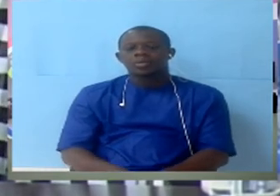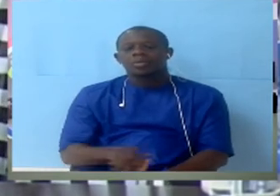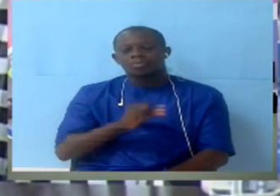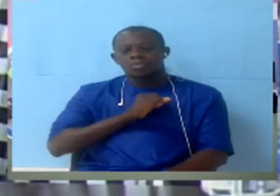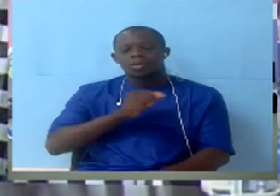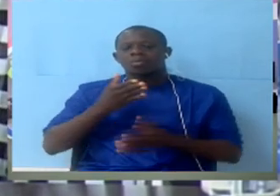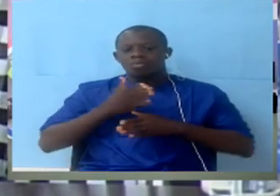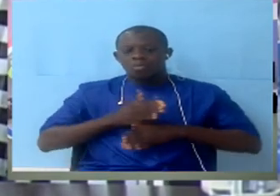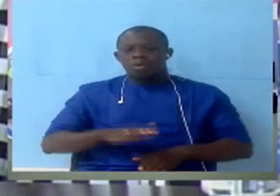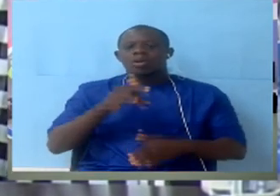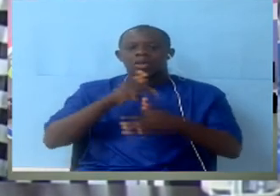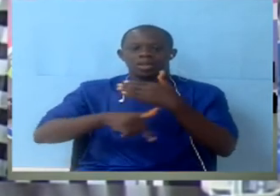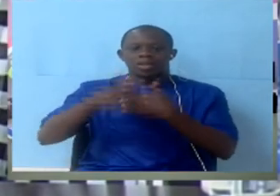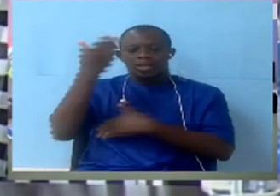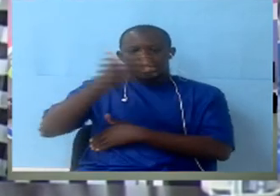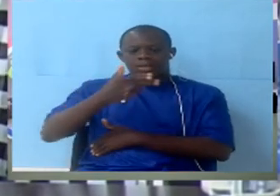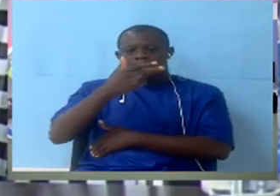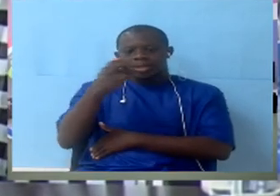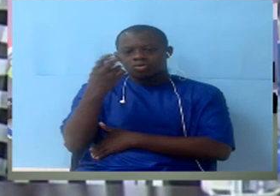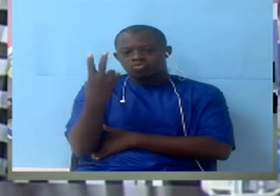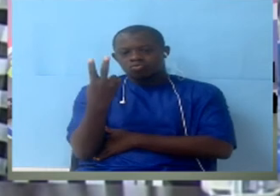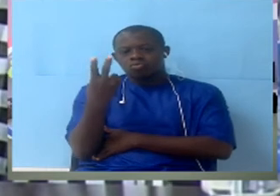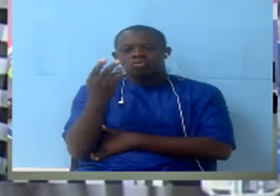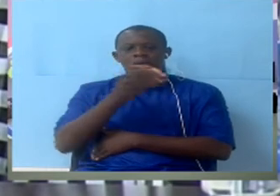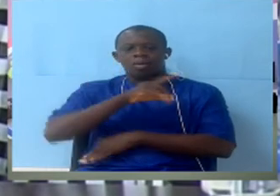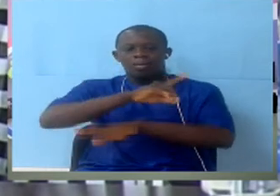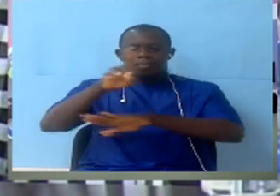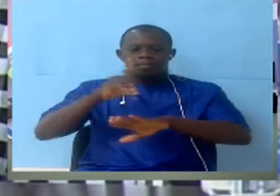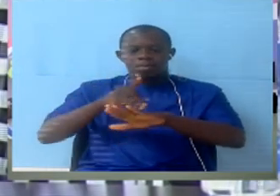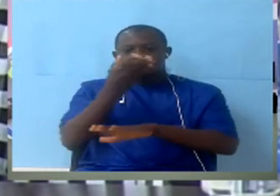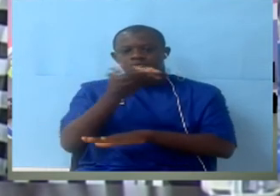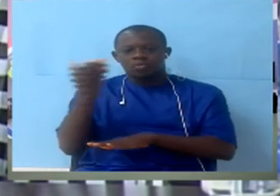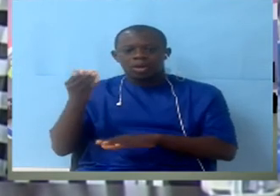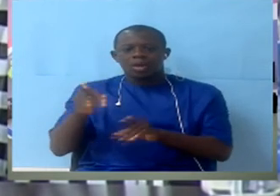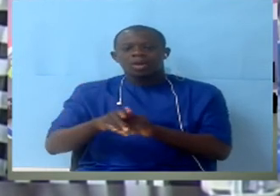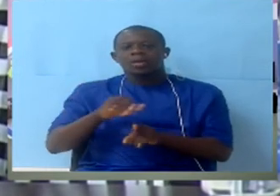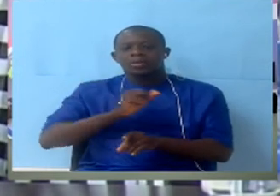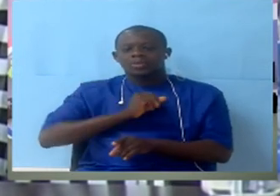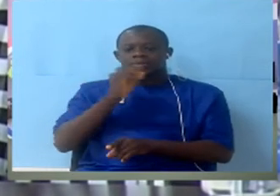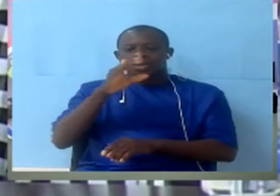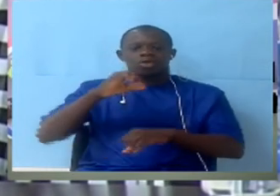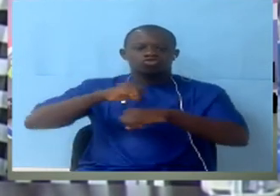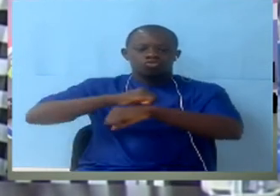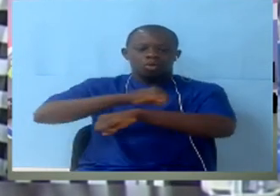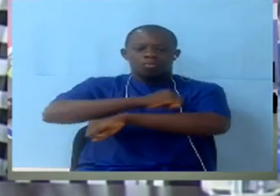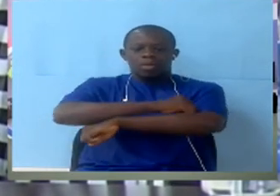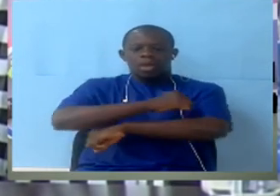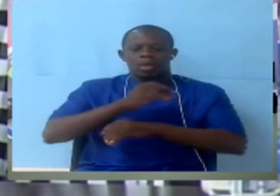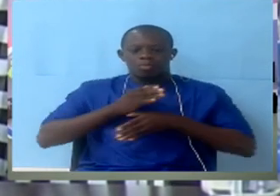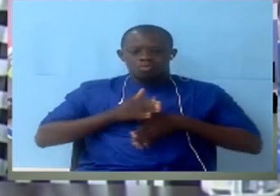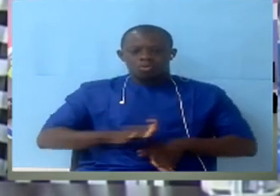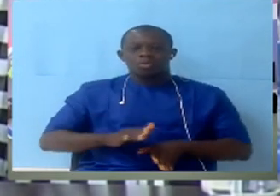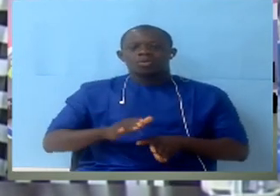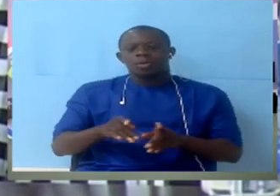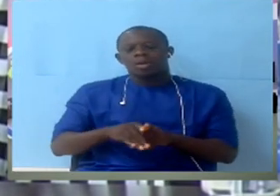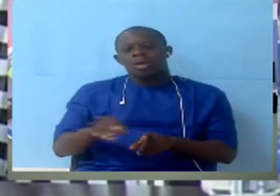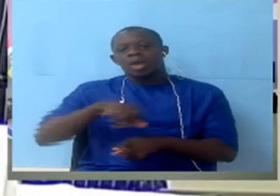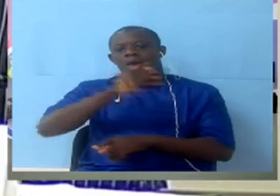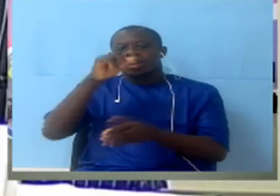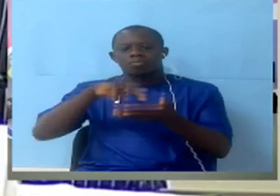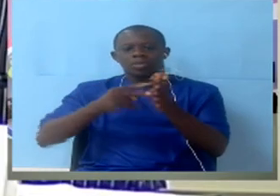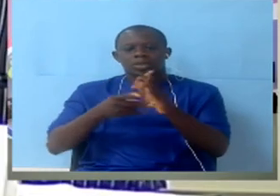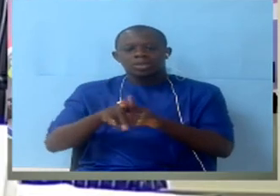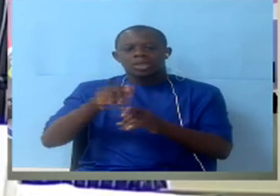1982. I was born in 1982. Where? Mindo. In Jara Soma. Jara Soma. And that would be